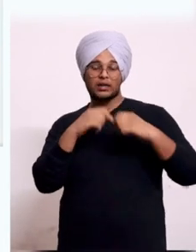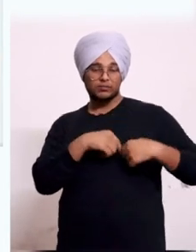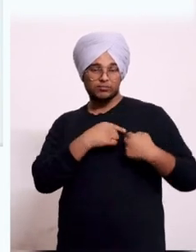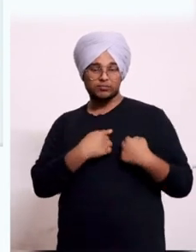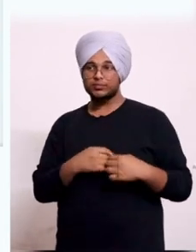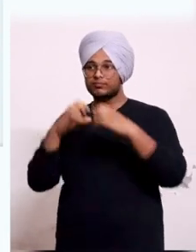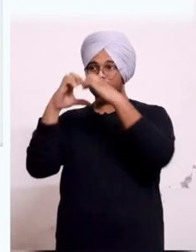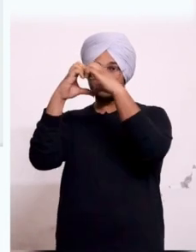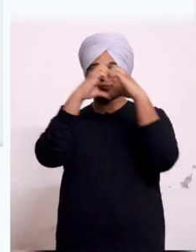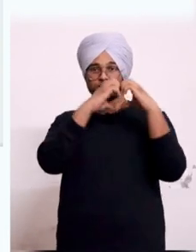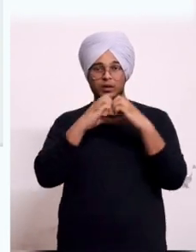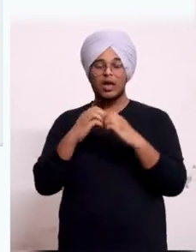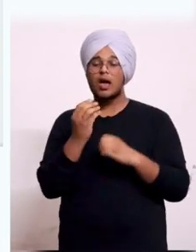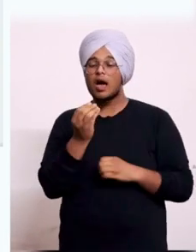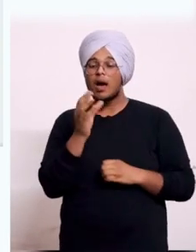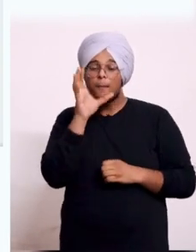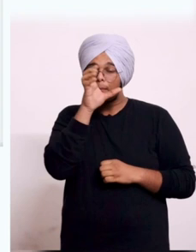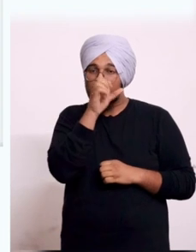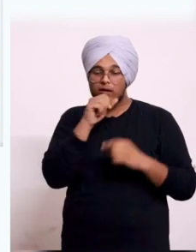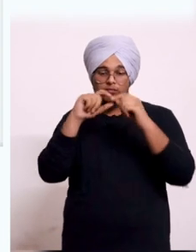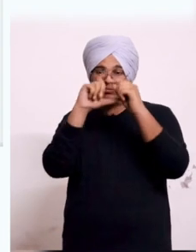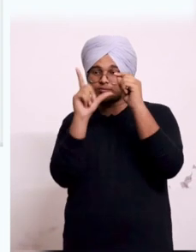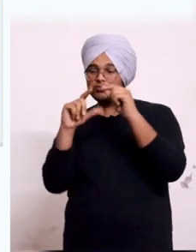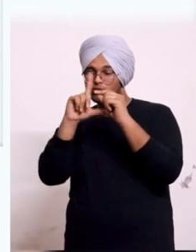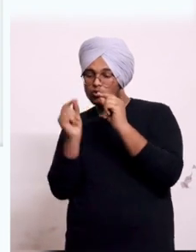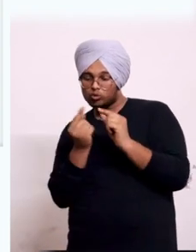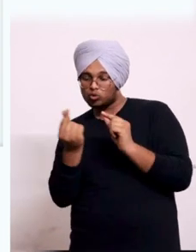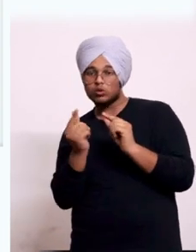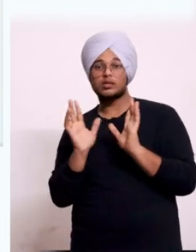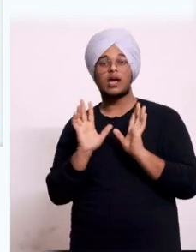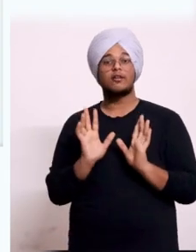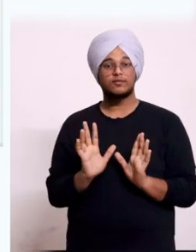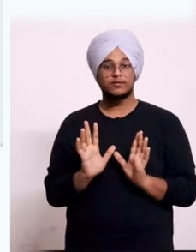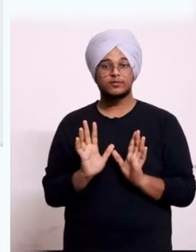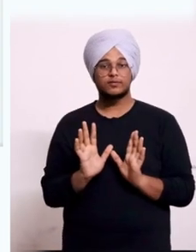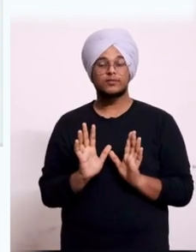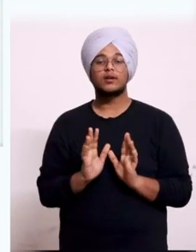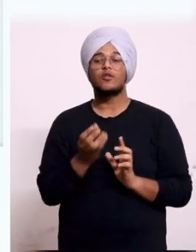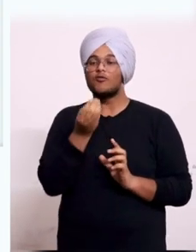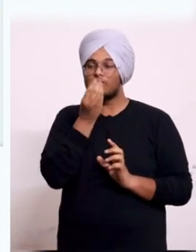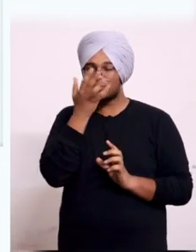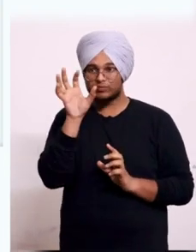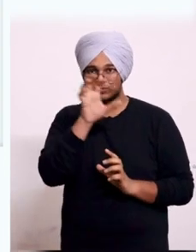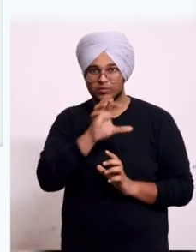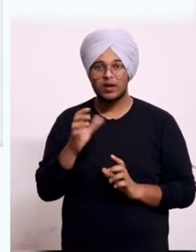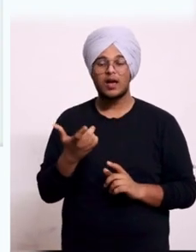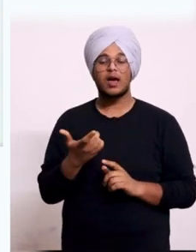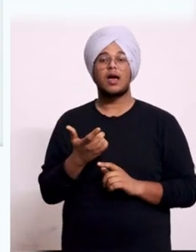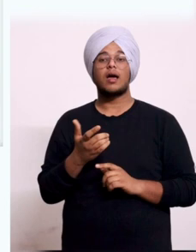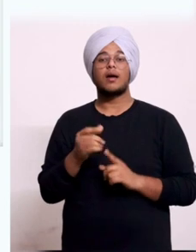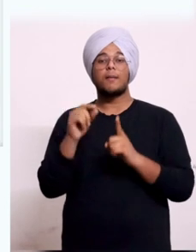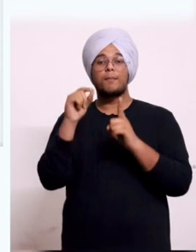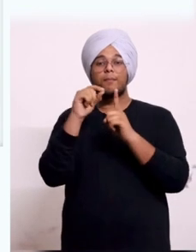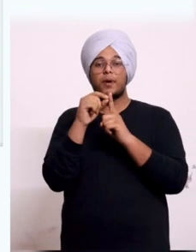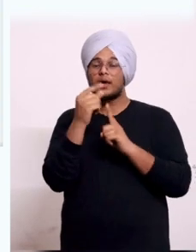heart-shaped flower pot, while the mango-shaped patterns across the border here act as flowering trees with peacocks perched